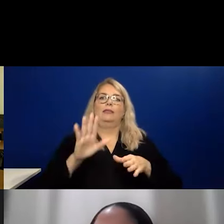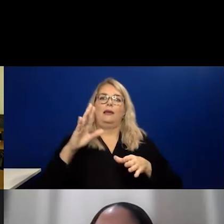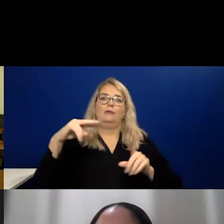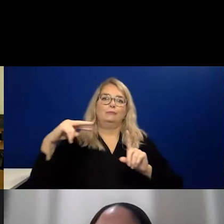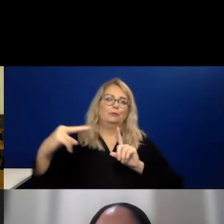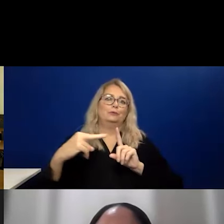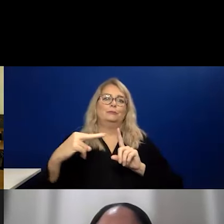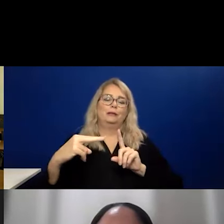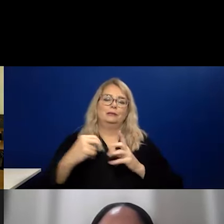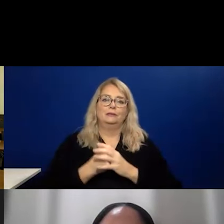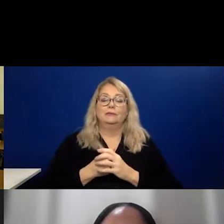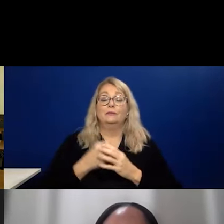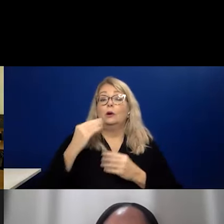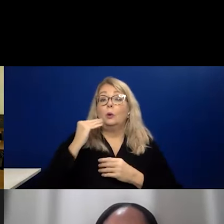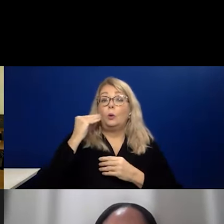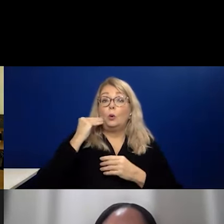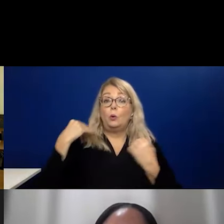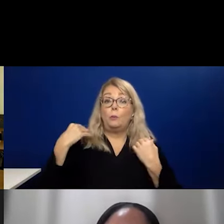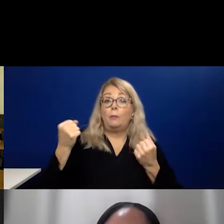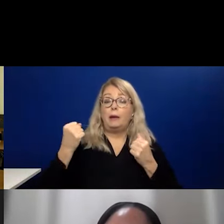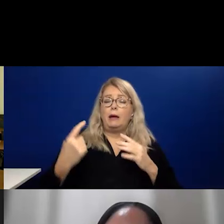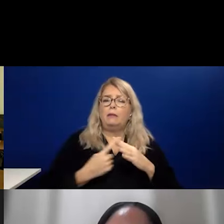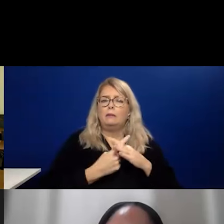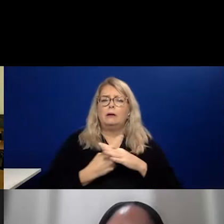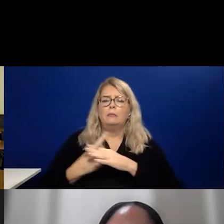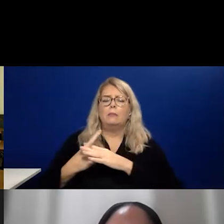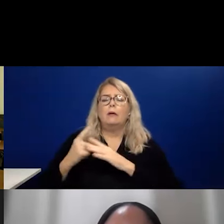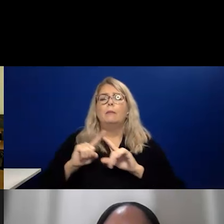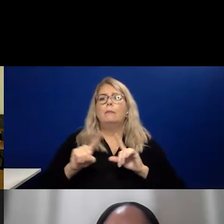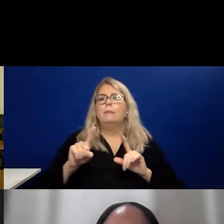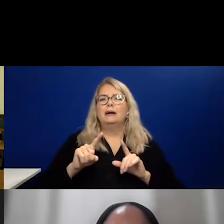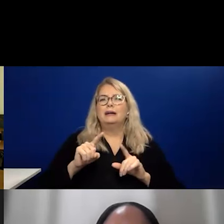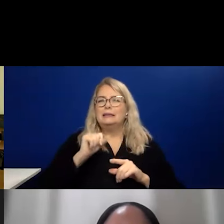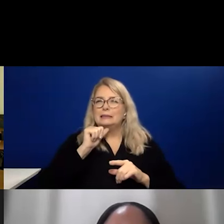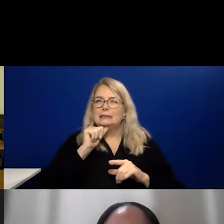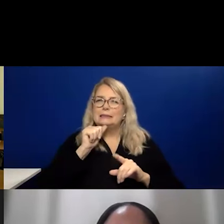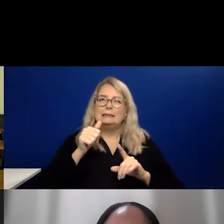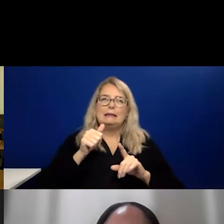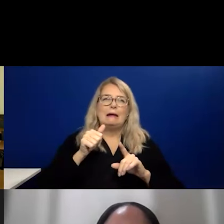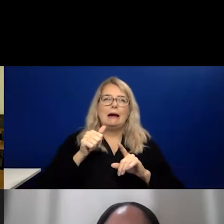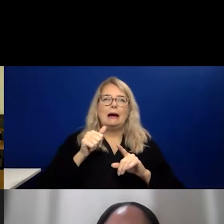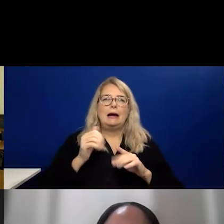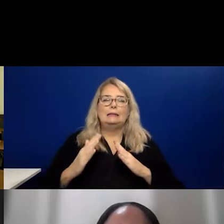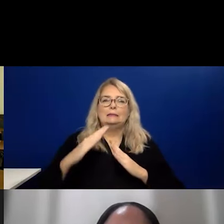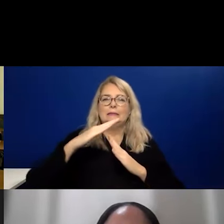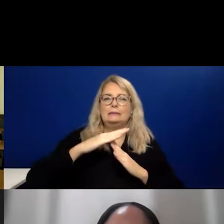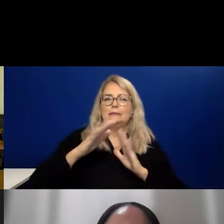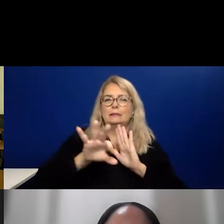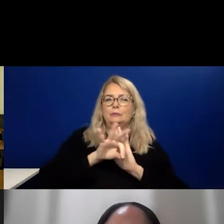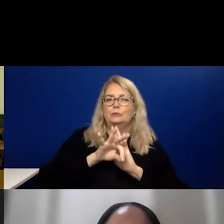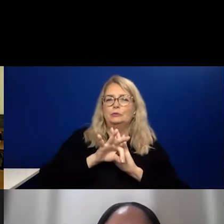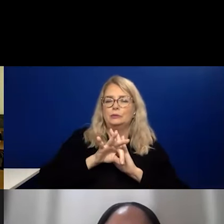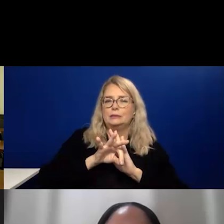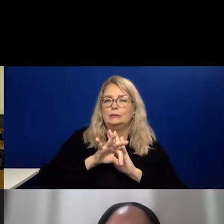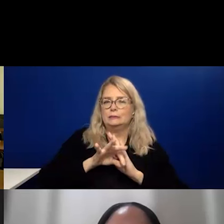health does come up, but it's kind of not like one of the top choices on their radar. So I'd like to